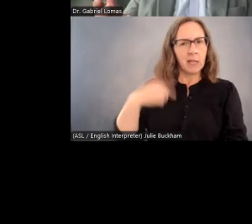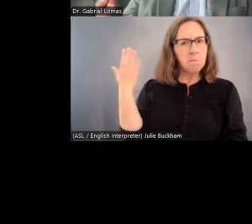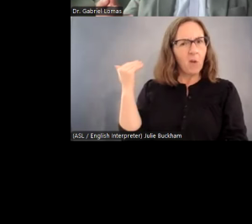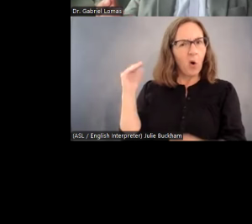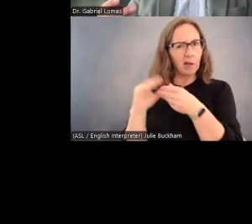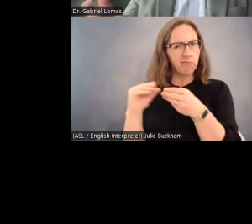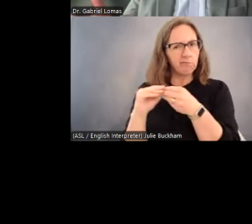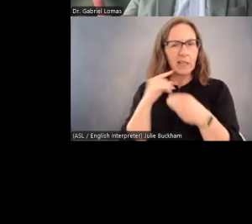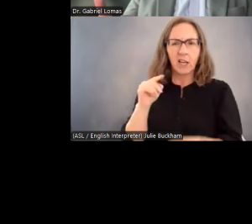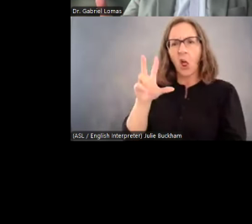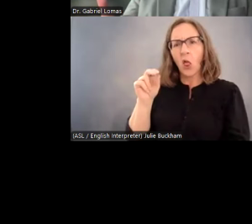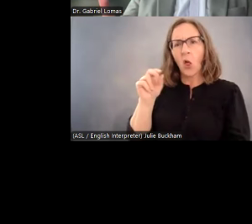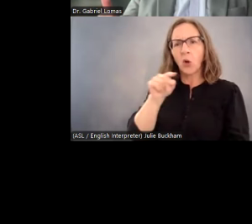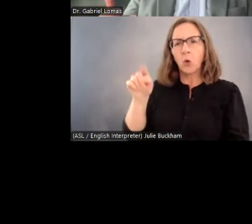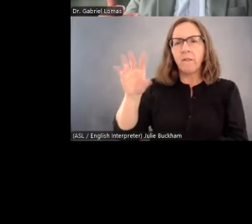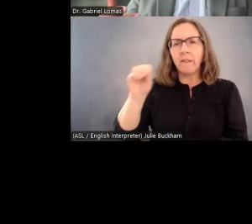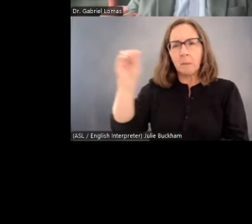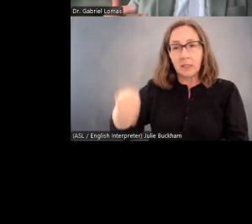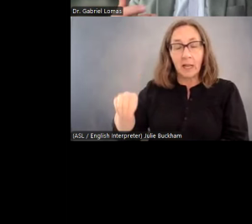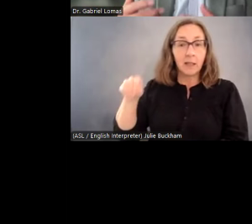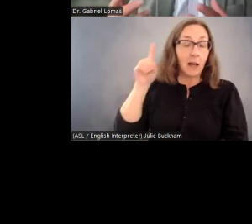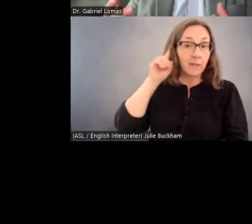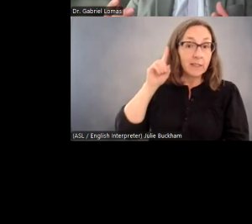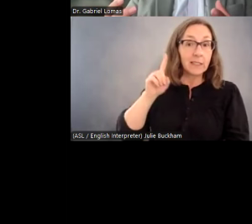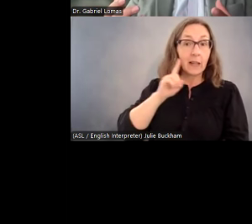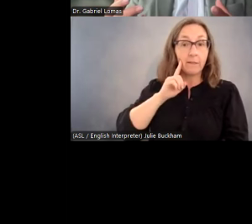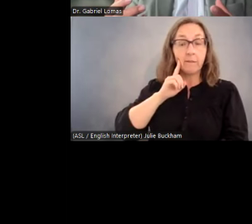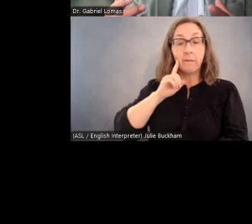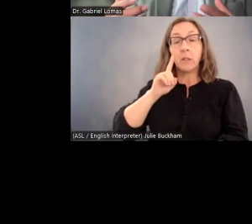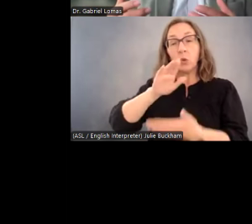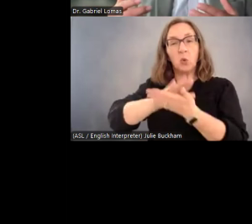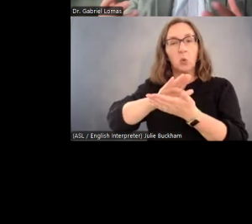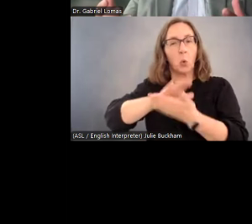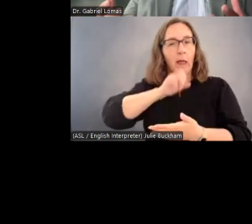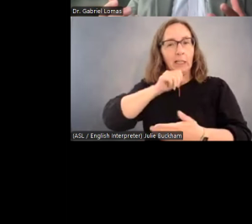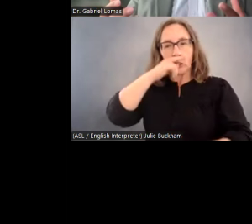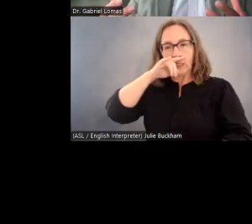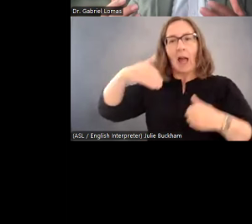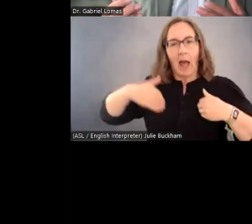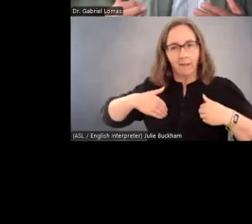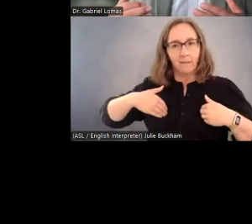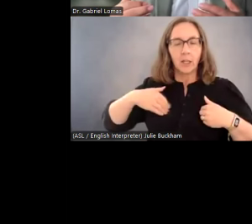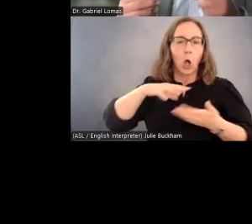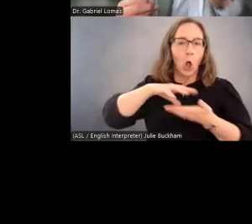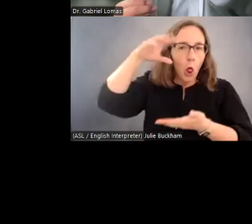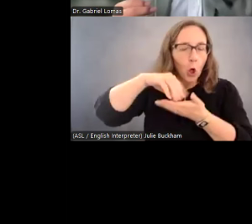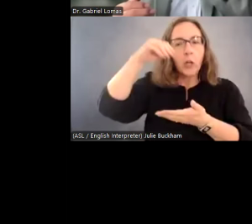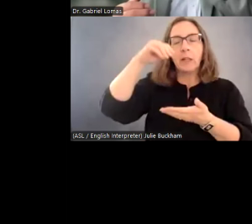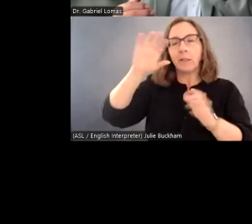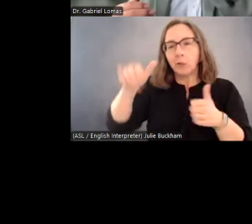and 50% of deaf school age kids have disabilities or they have language deprivation and they have learning challenges.